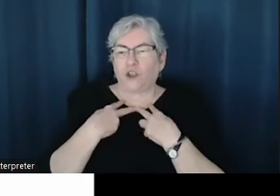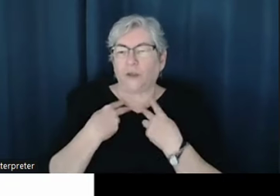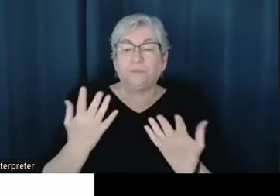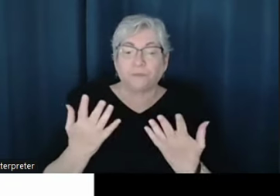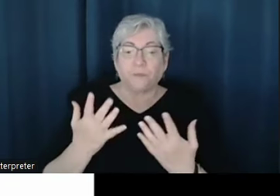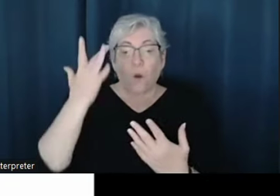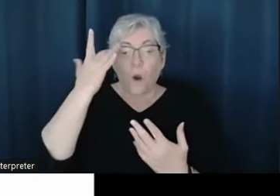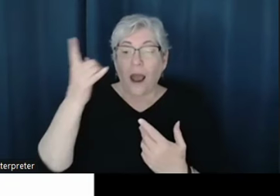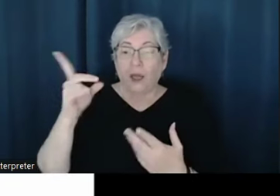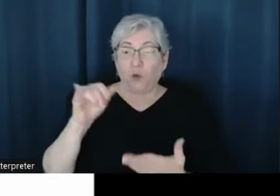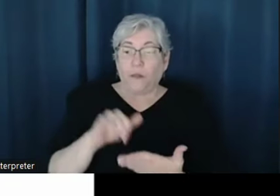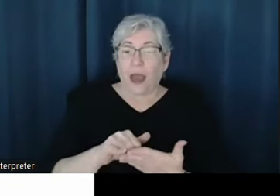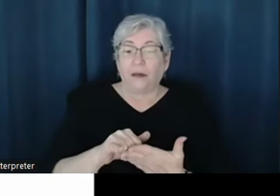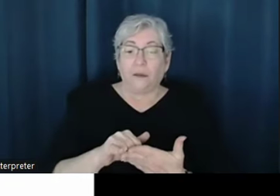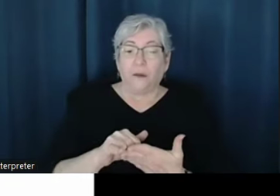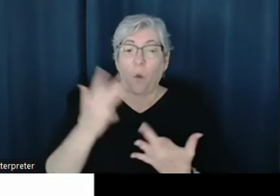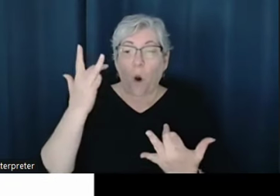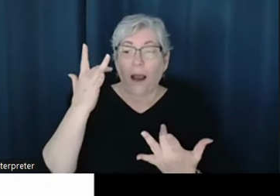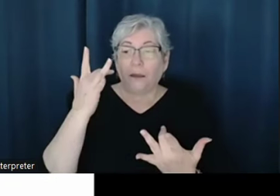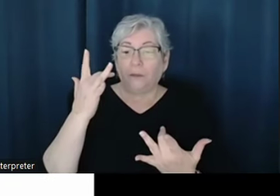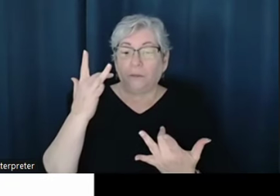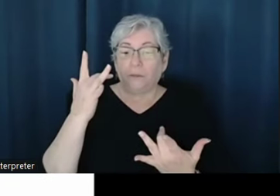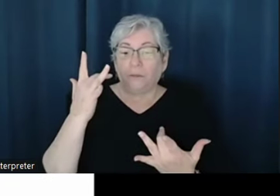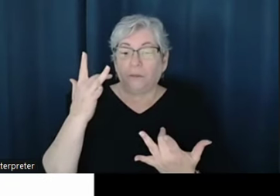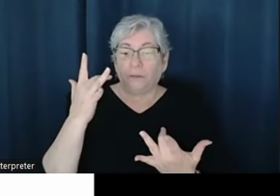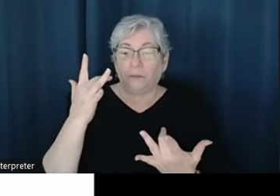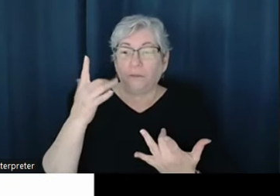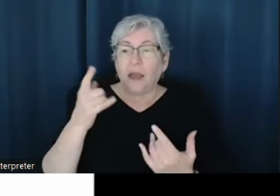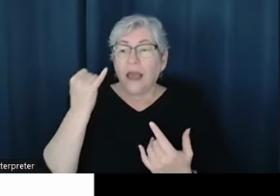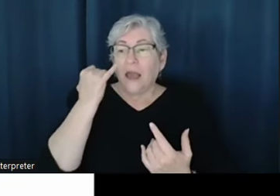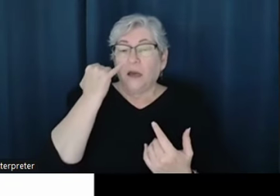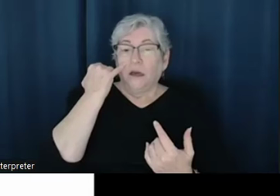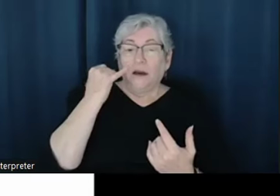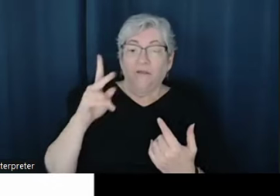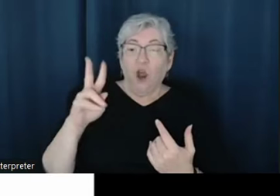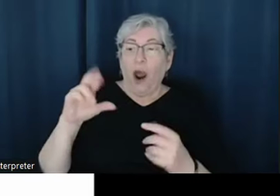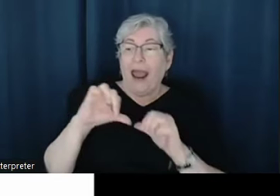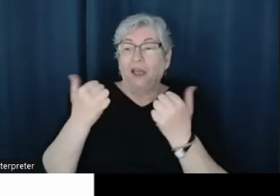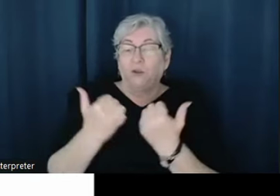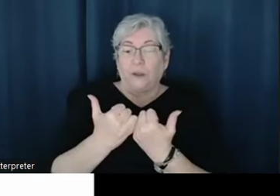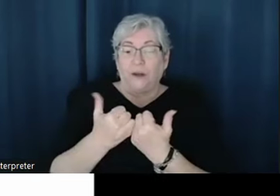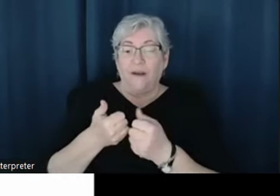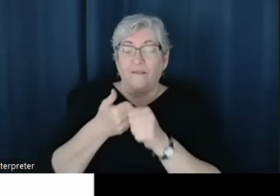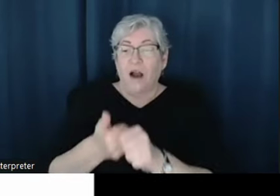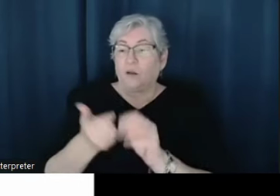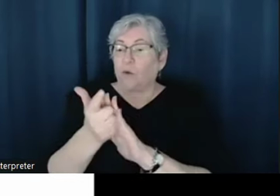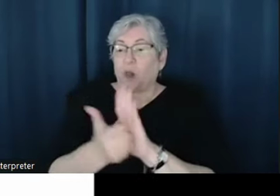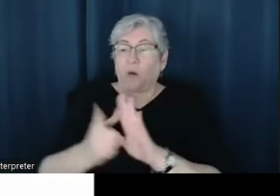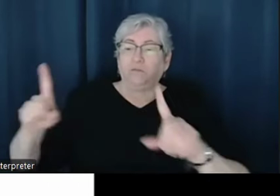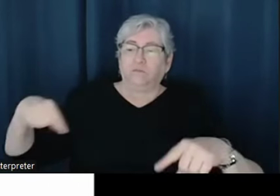reason why they did that, I think, was because if the VR agencies were following the law all along